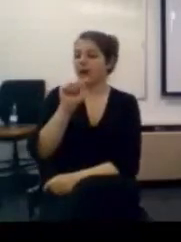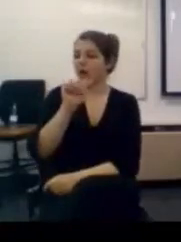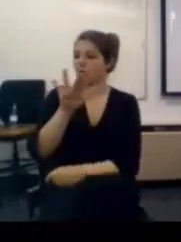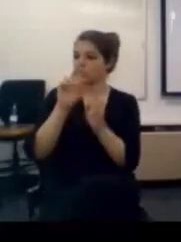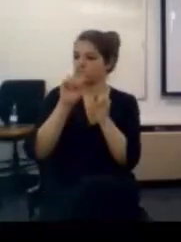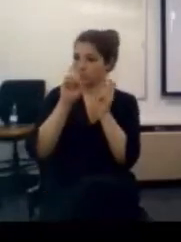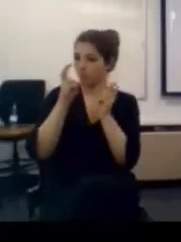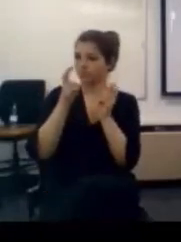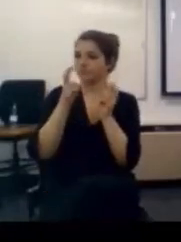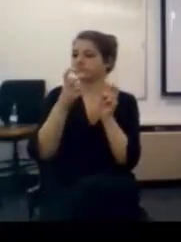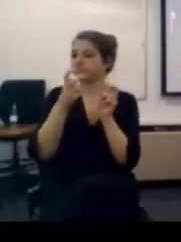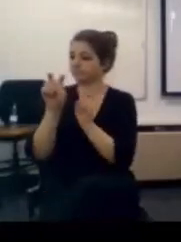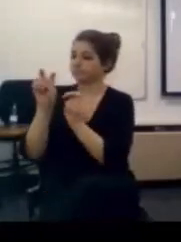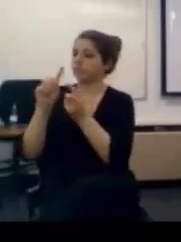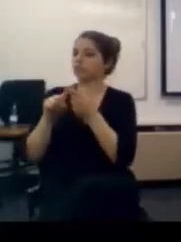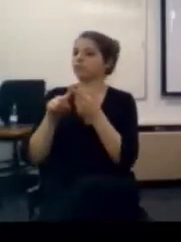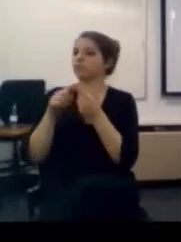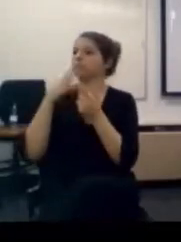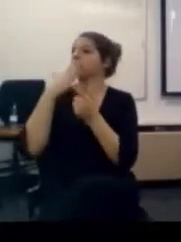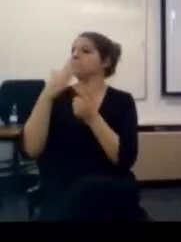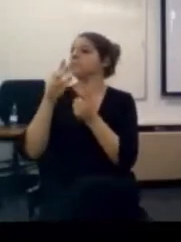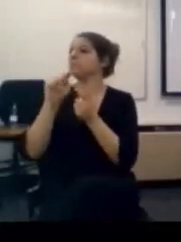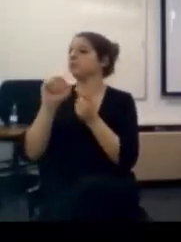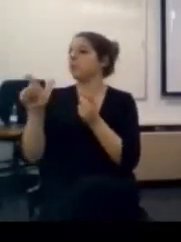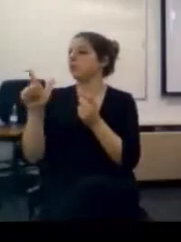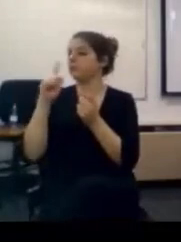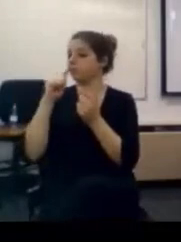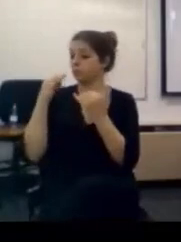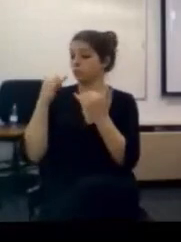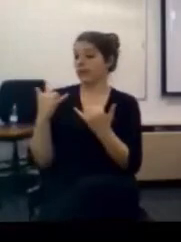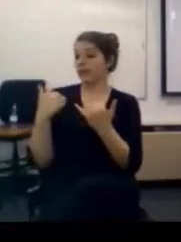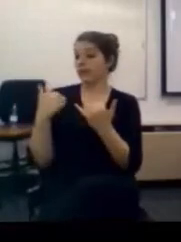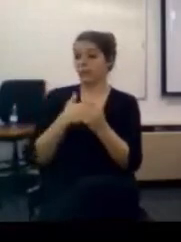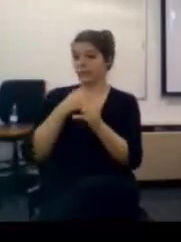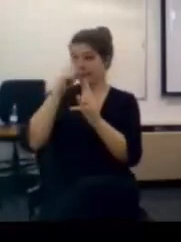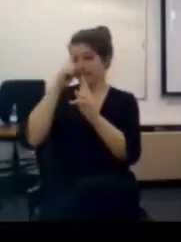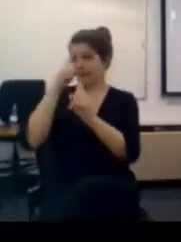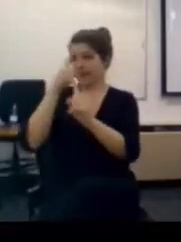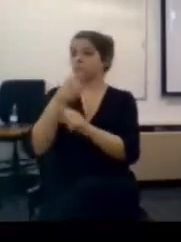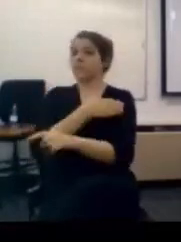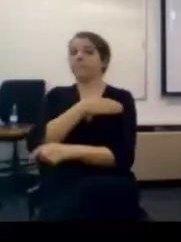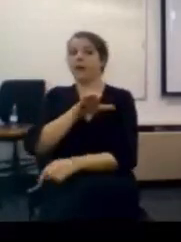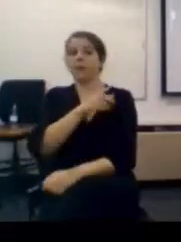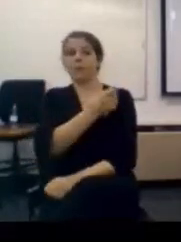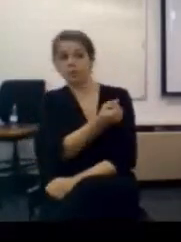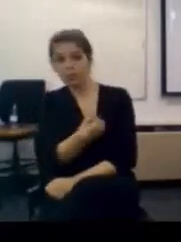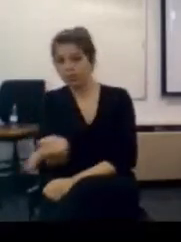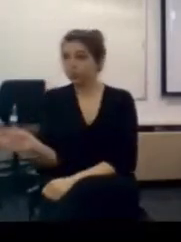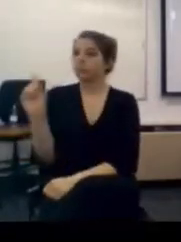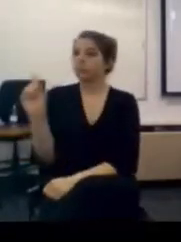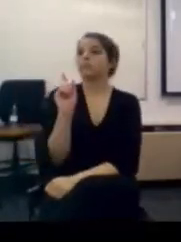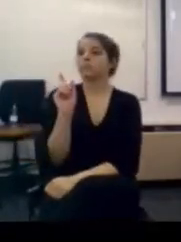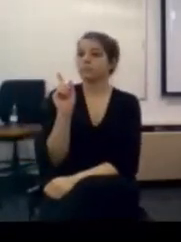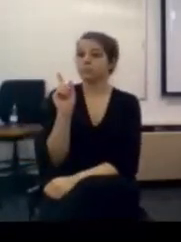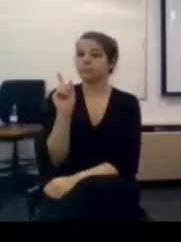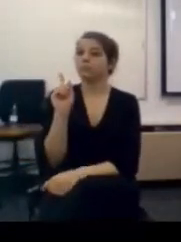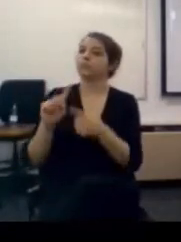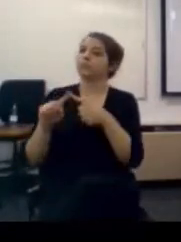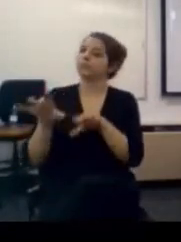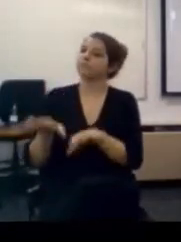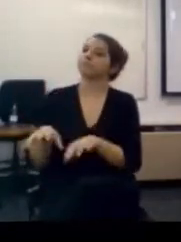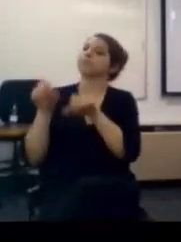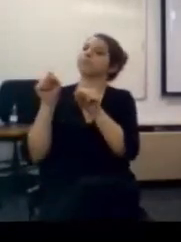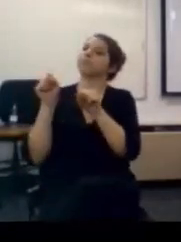transforming Selena's quote into deliverable tools. Today, we aim to empower you